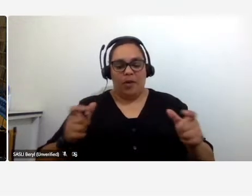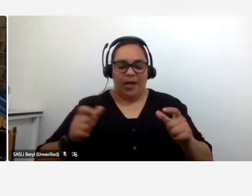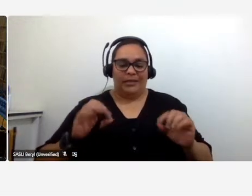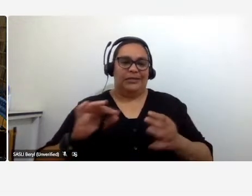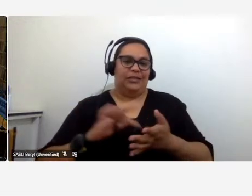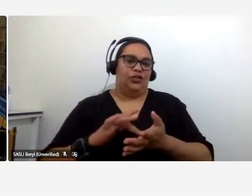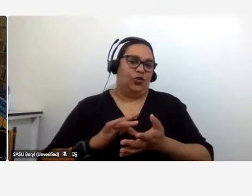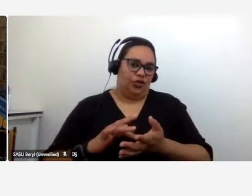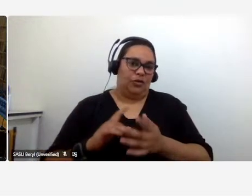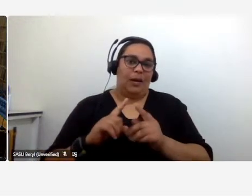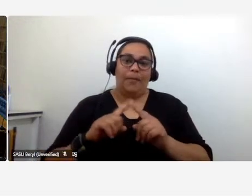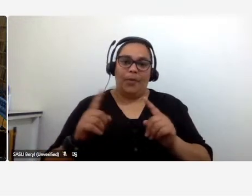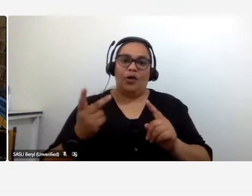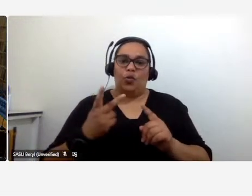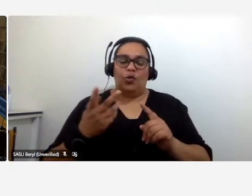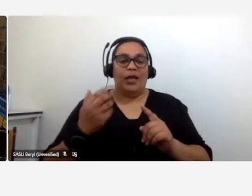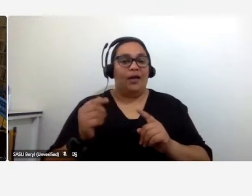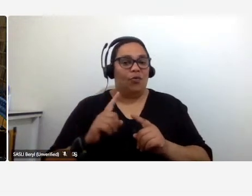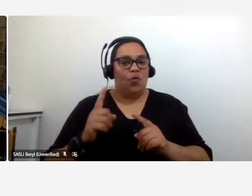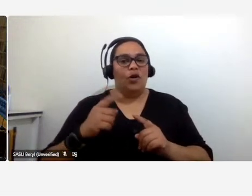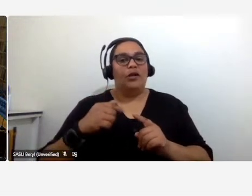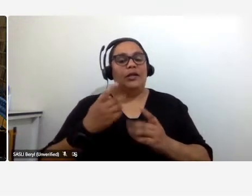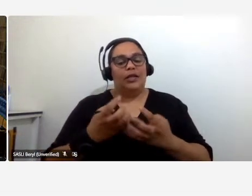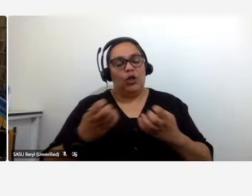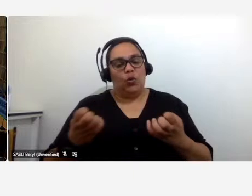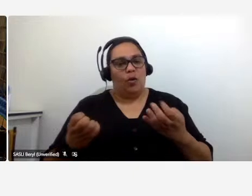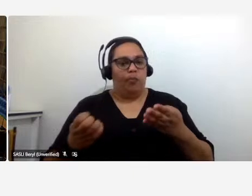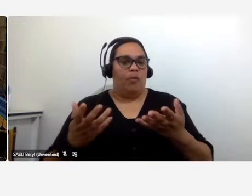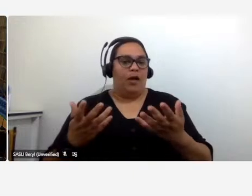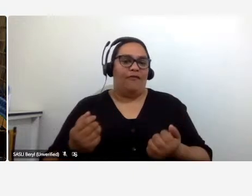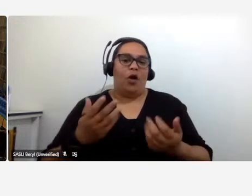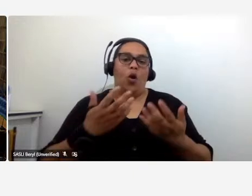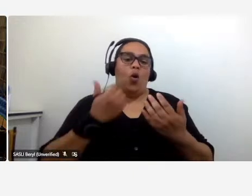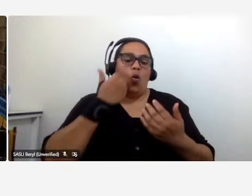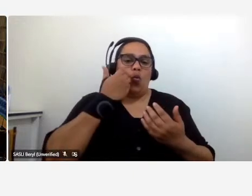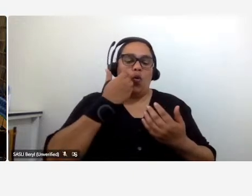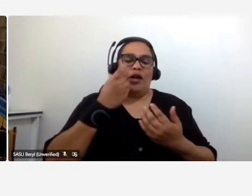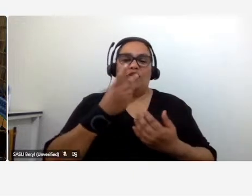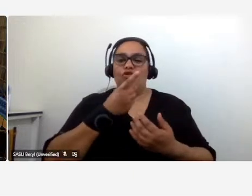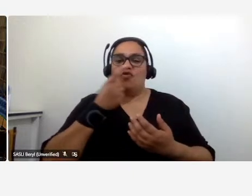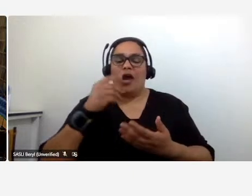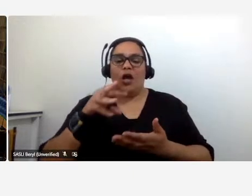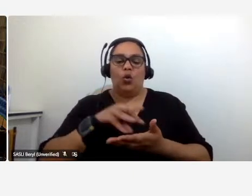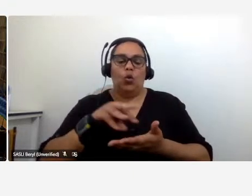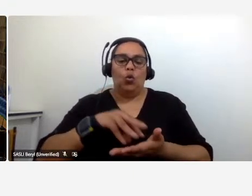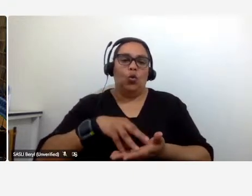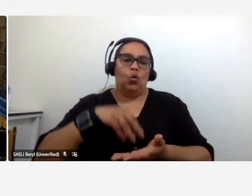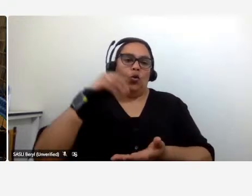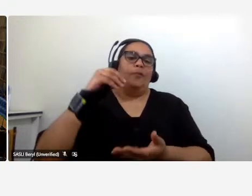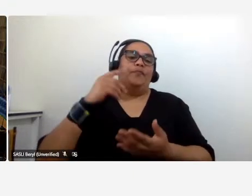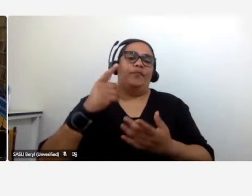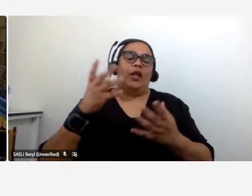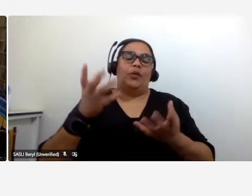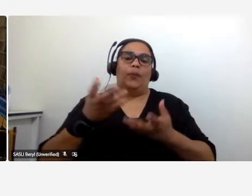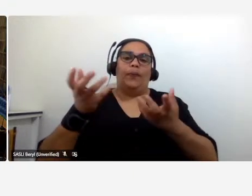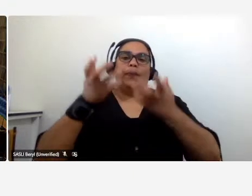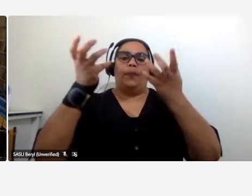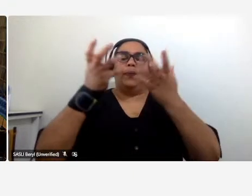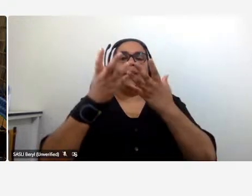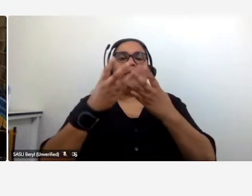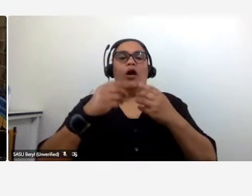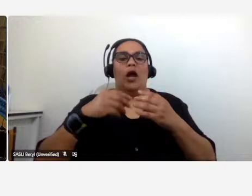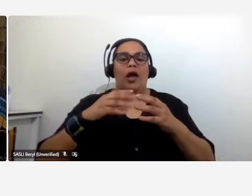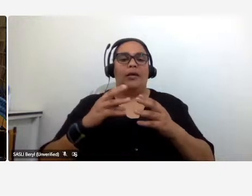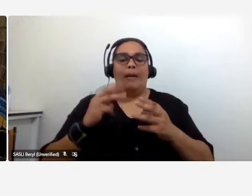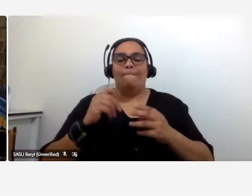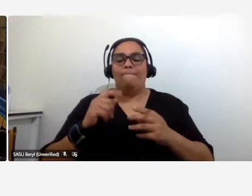situation. But we also have the equipment, the wet and dry vacuums, the dehumidifiers, the carpet blowers,